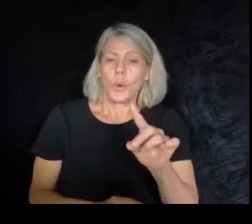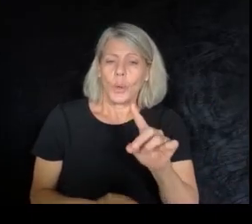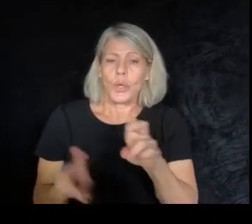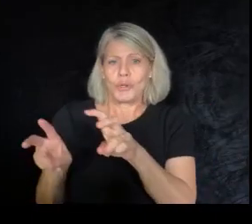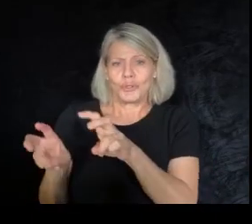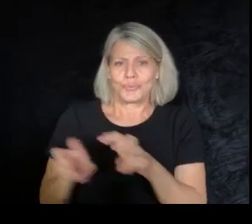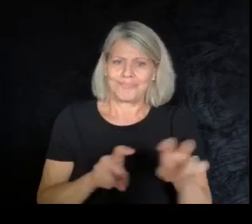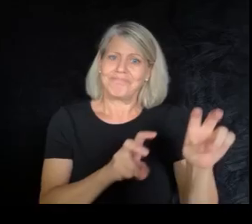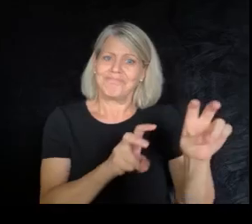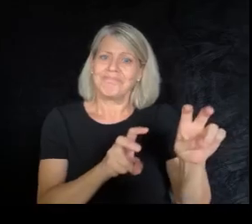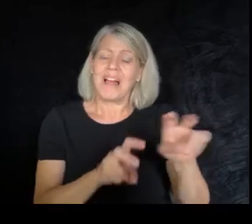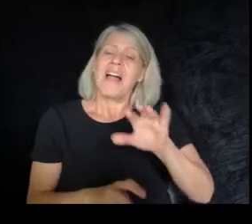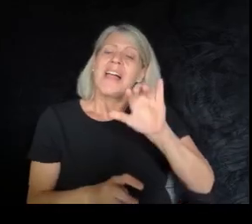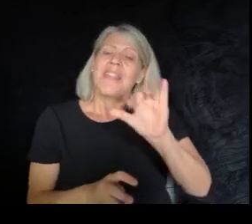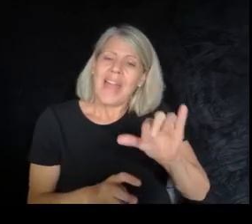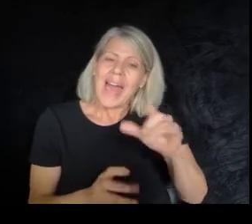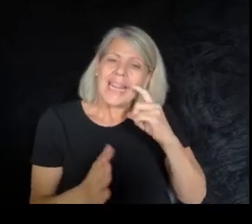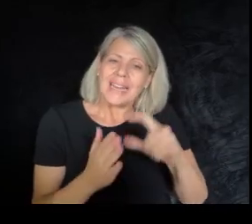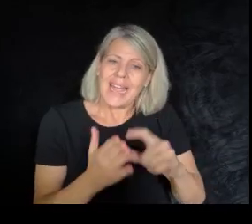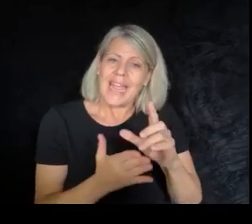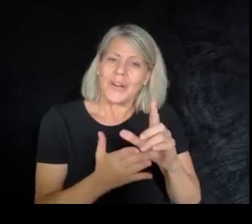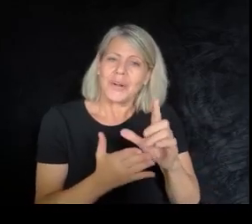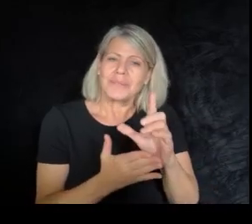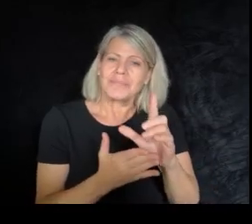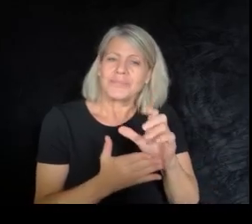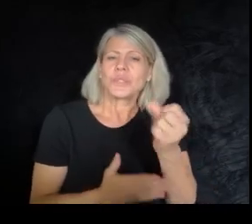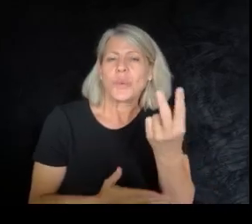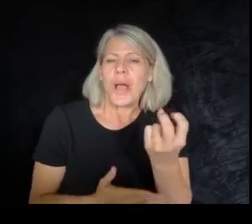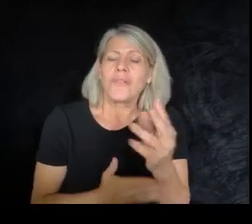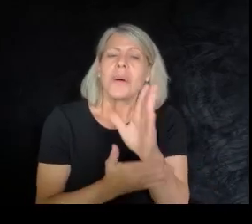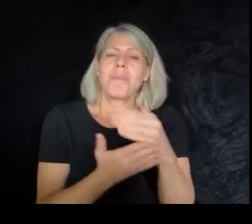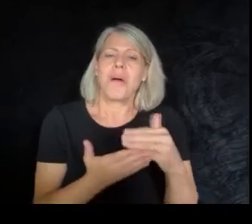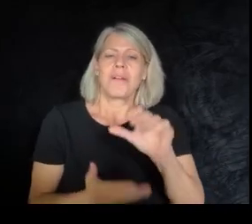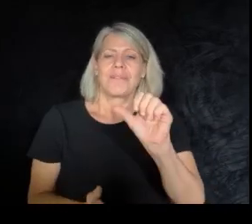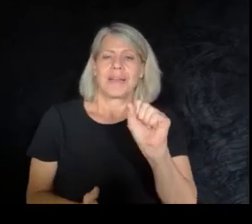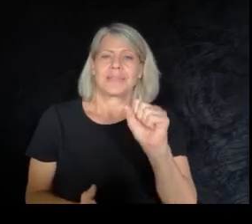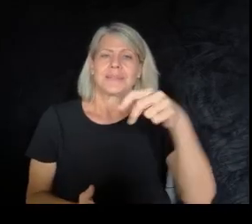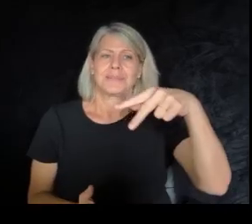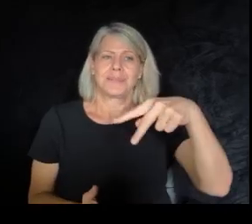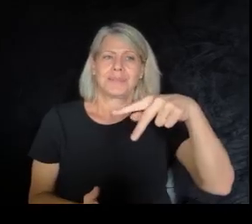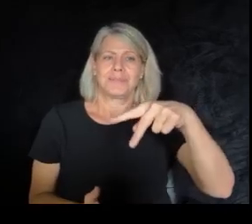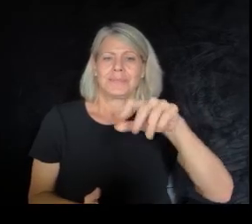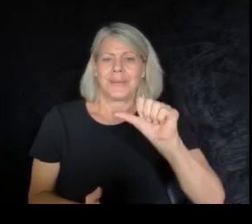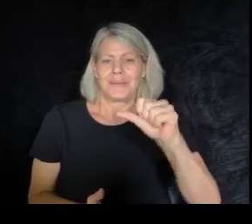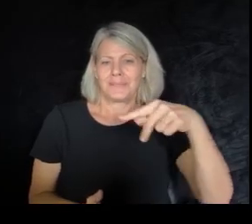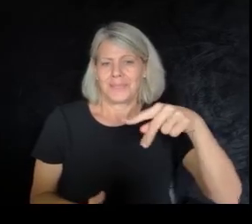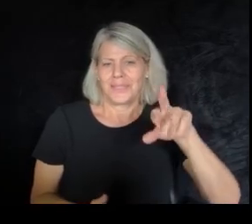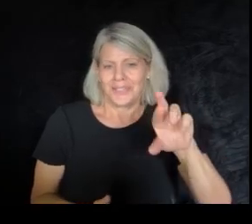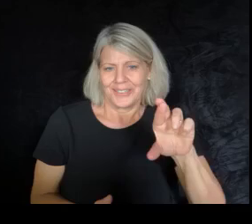Indicator 12 is part of the SPP APR.